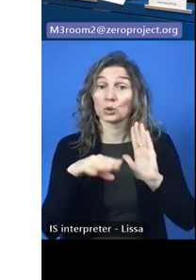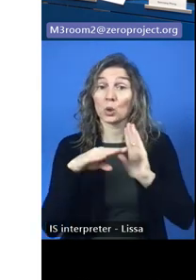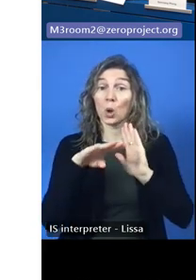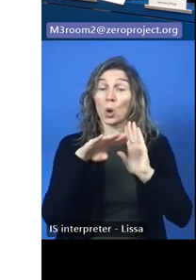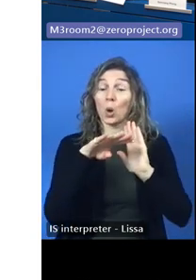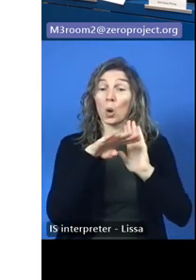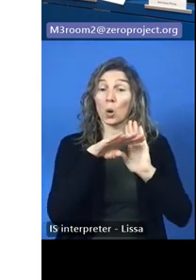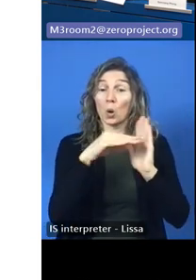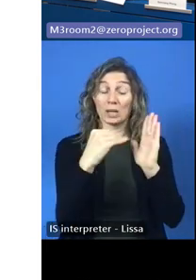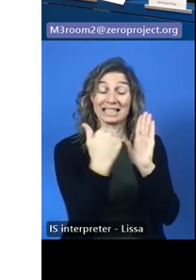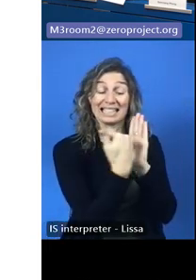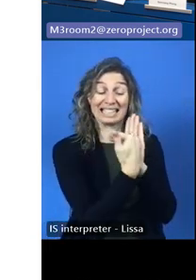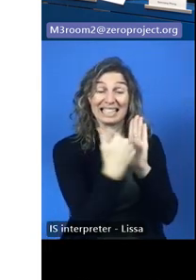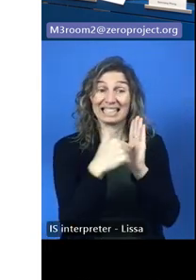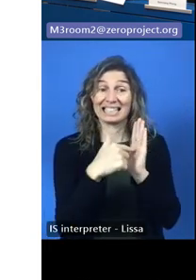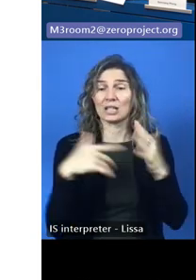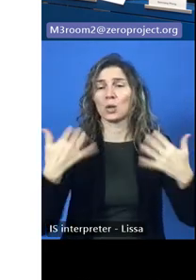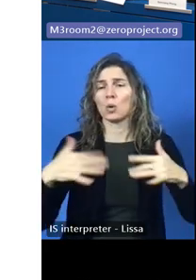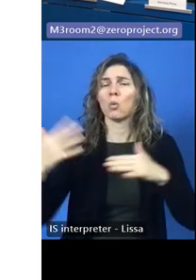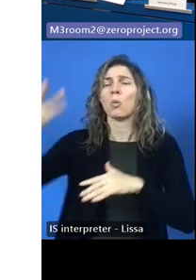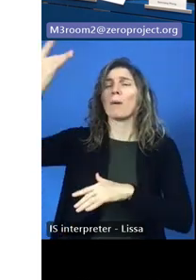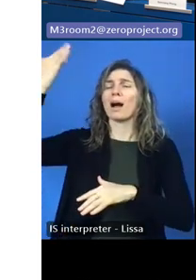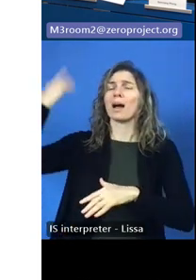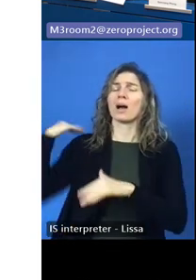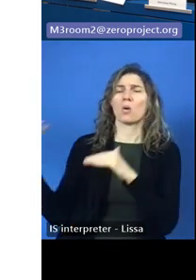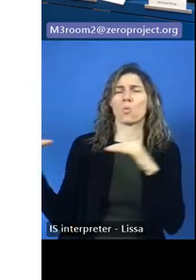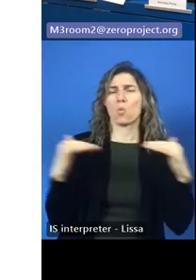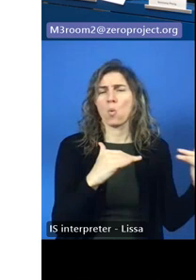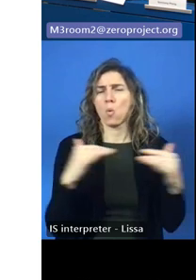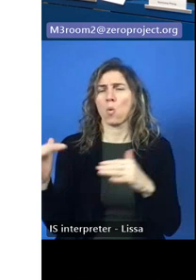heavily affected by the war in the past.